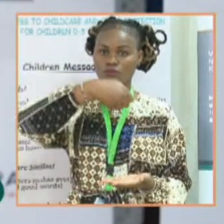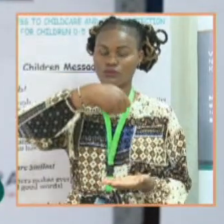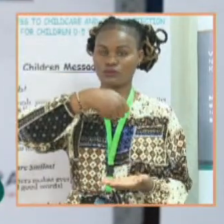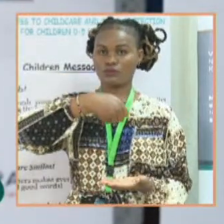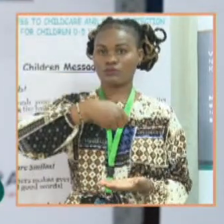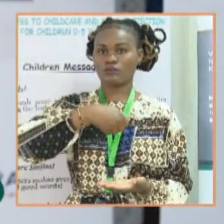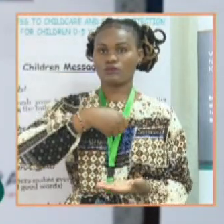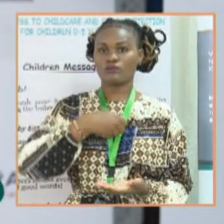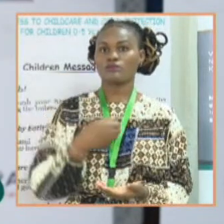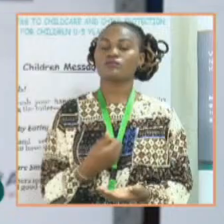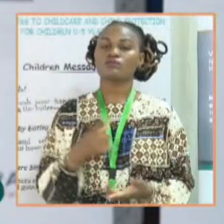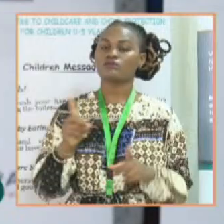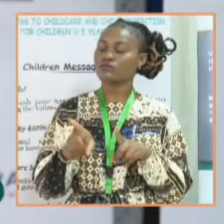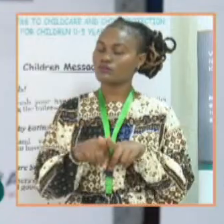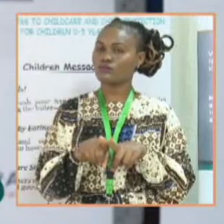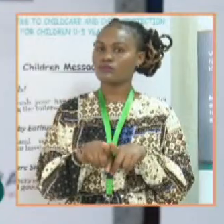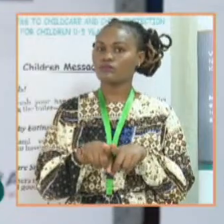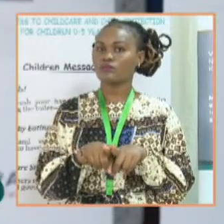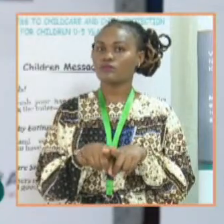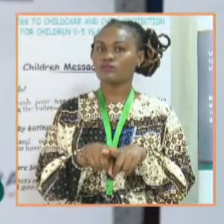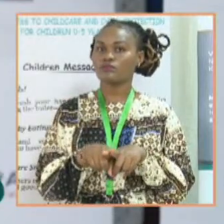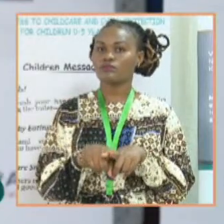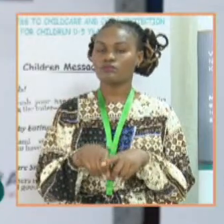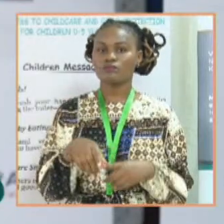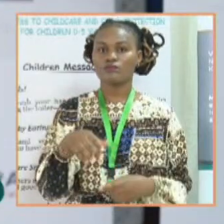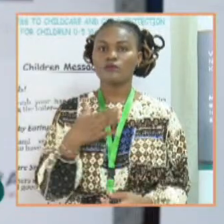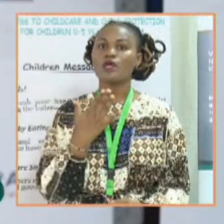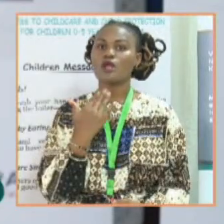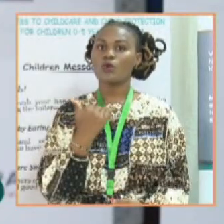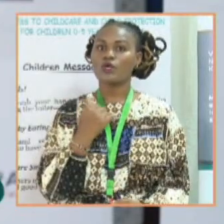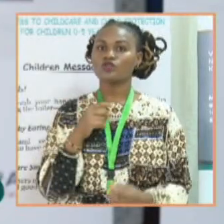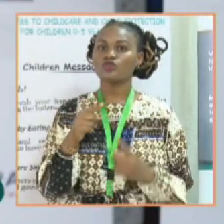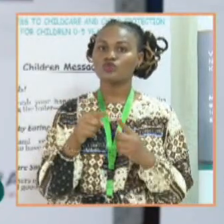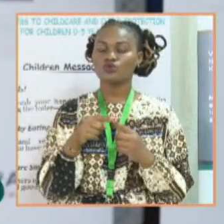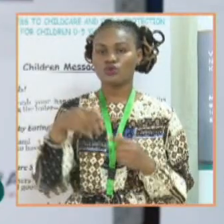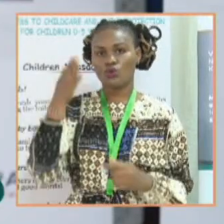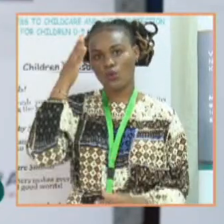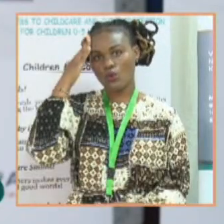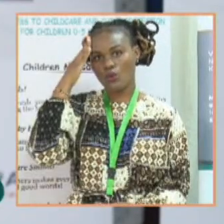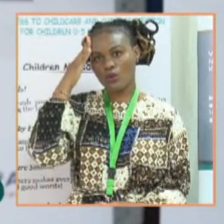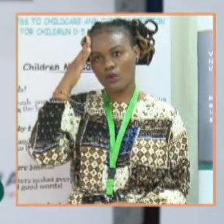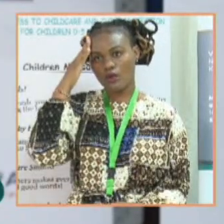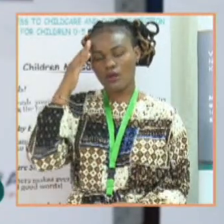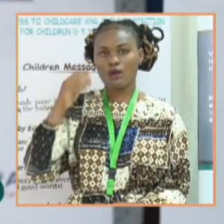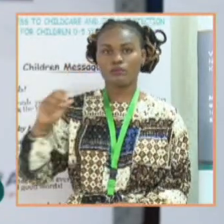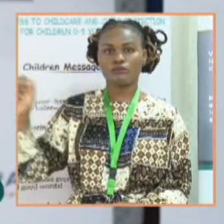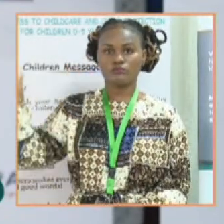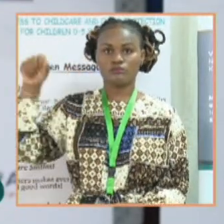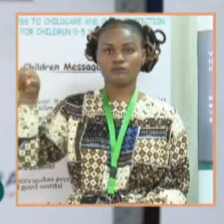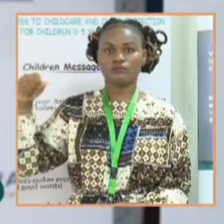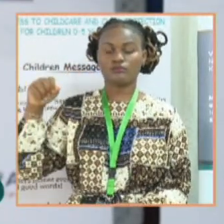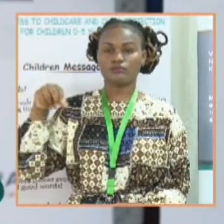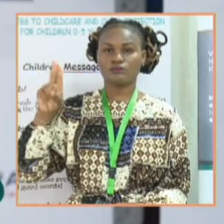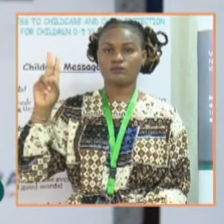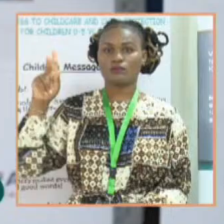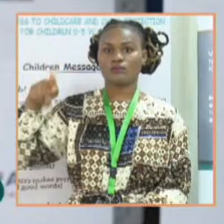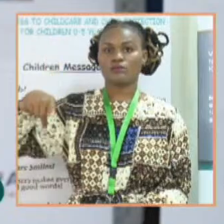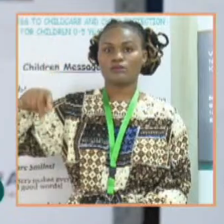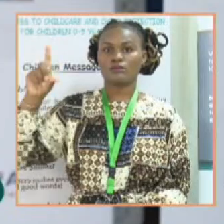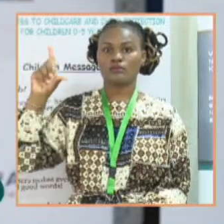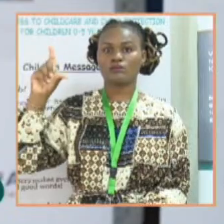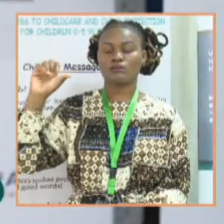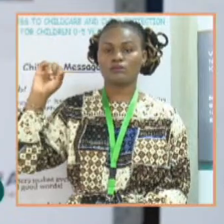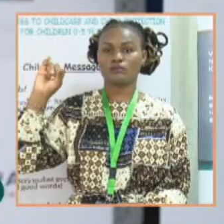here on budget, but I wanted to find out, in terms of supplementary budget, that which is allocated and expended. I